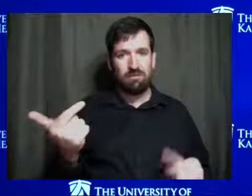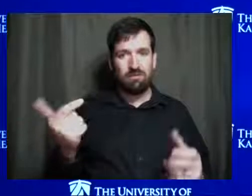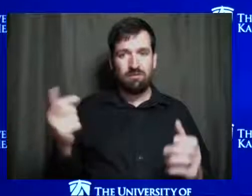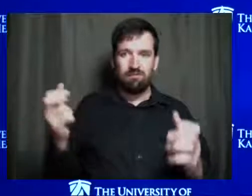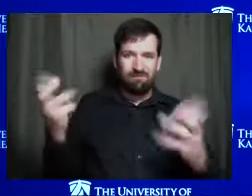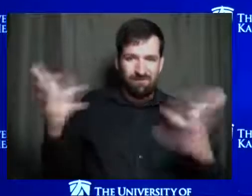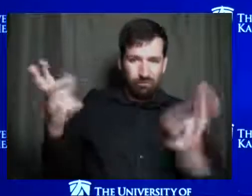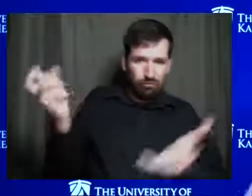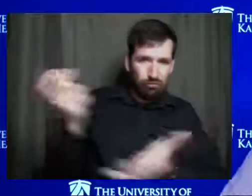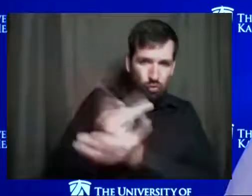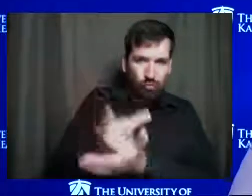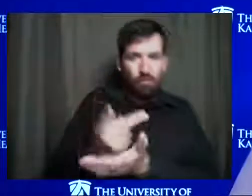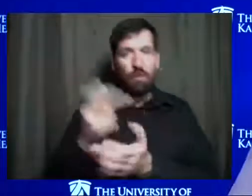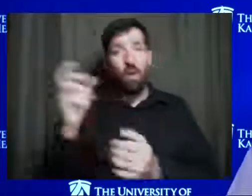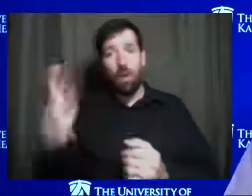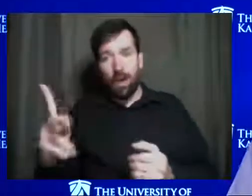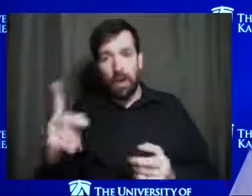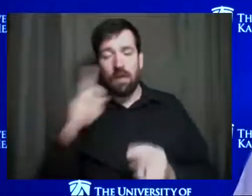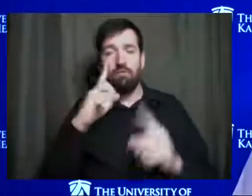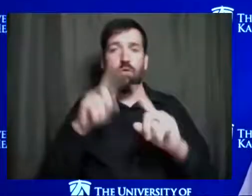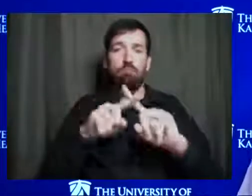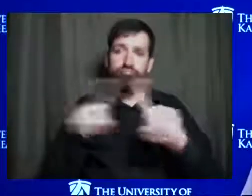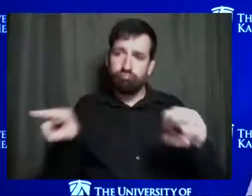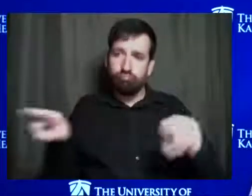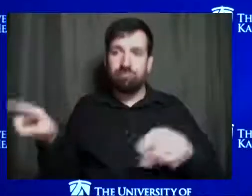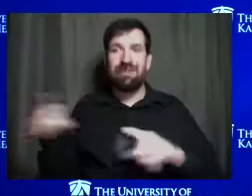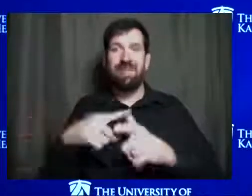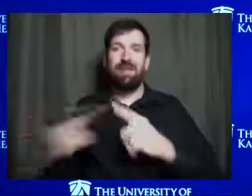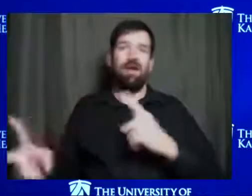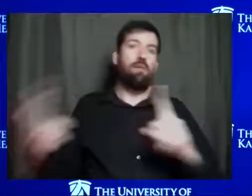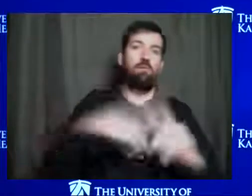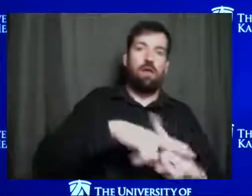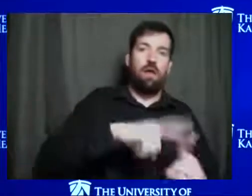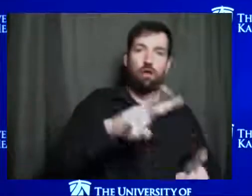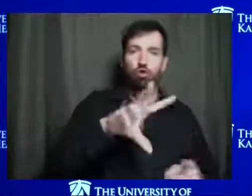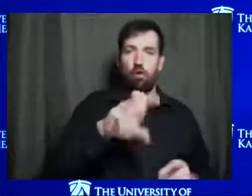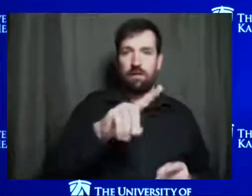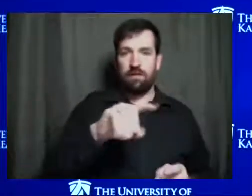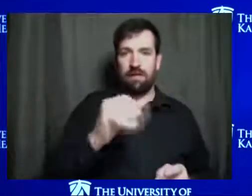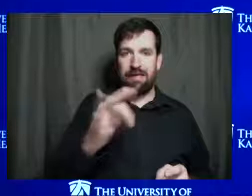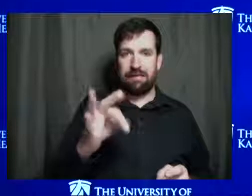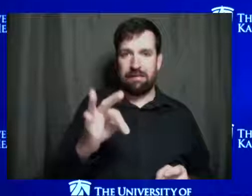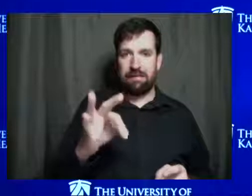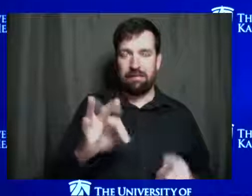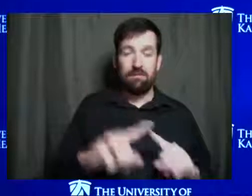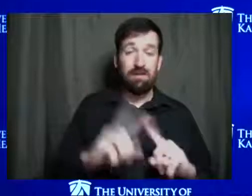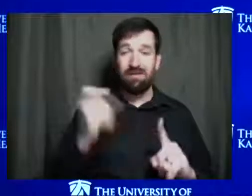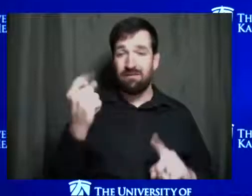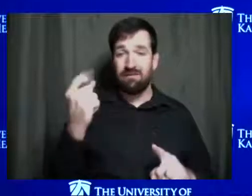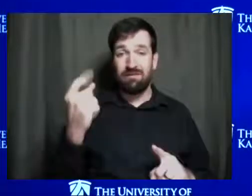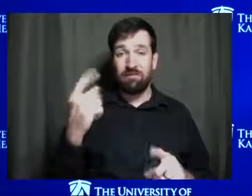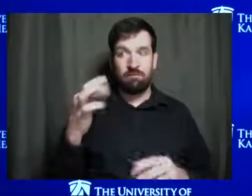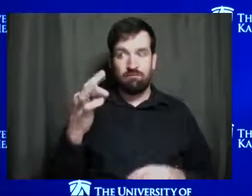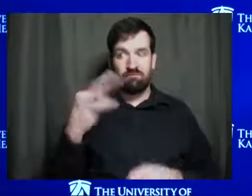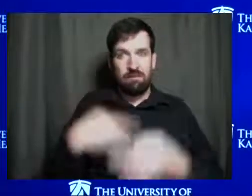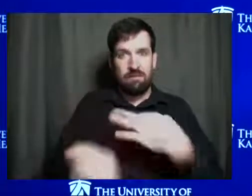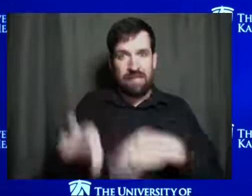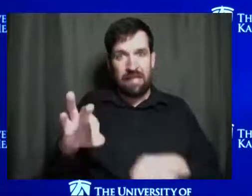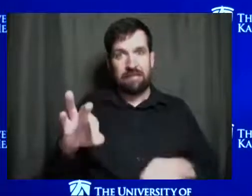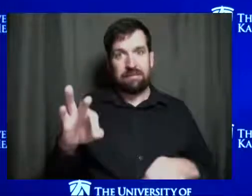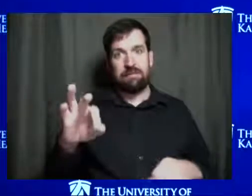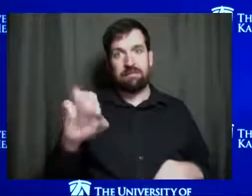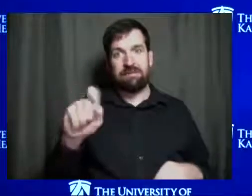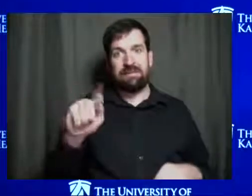used for one thing and really turning it to COVID. And really what we have seen, besides steroids essentially, is that none of